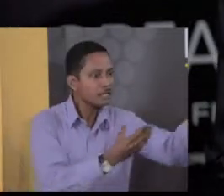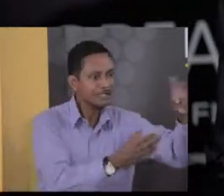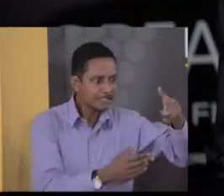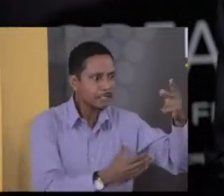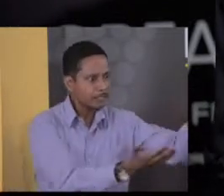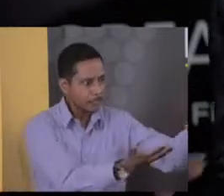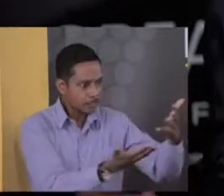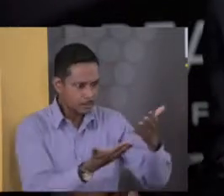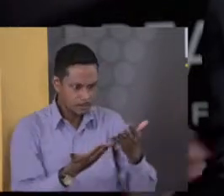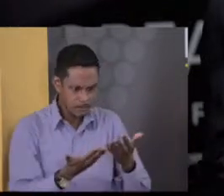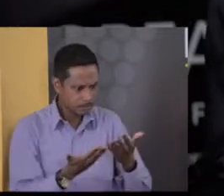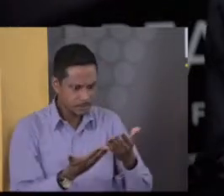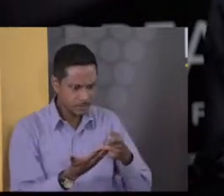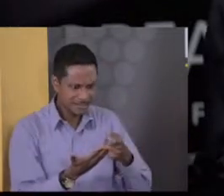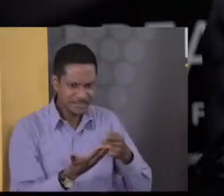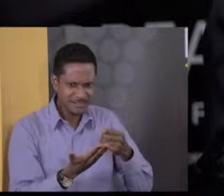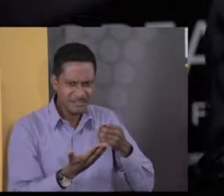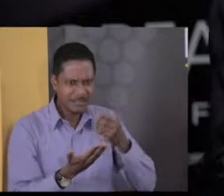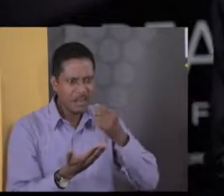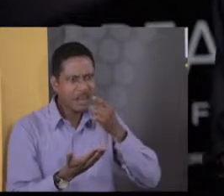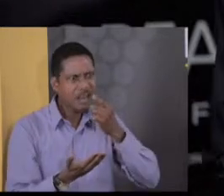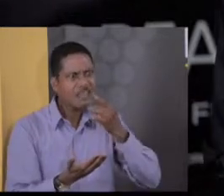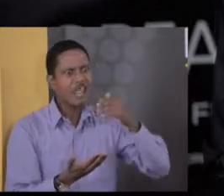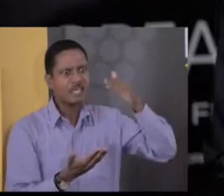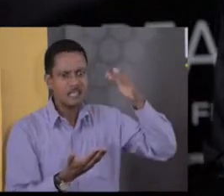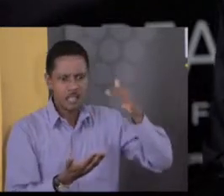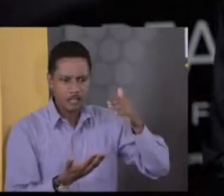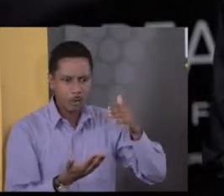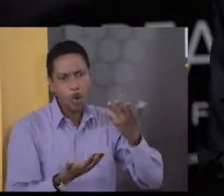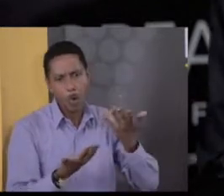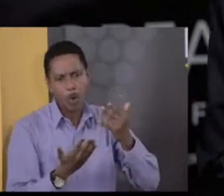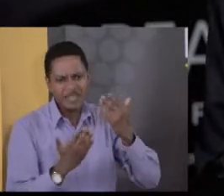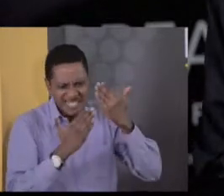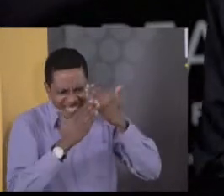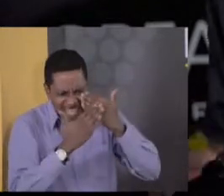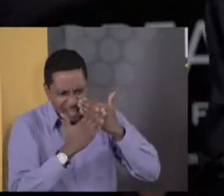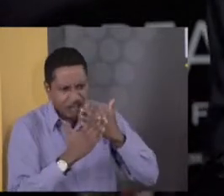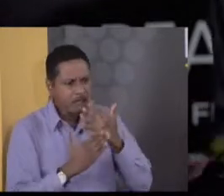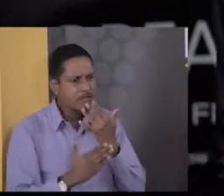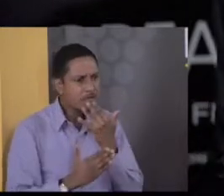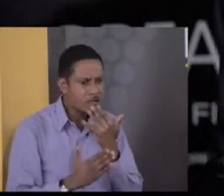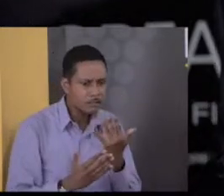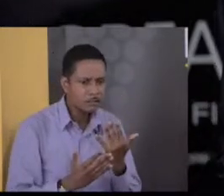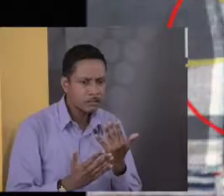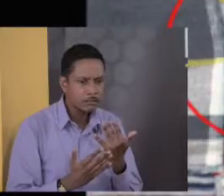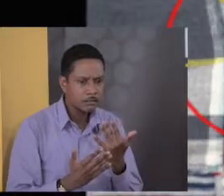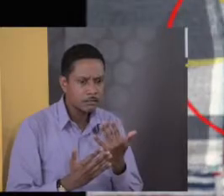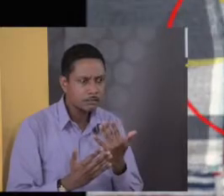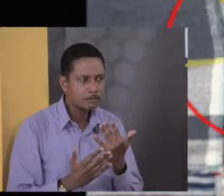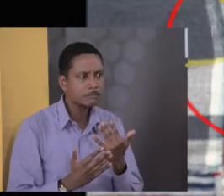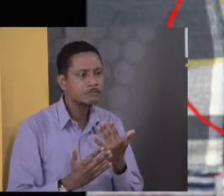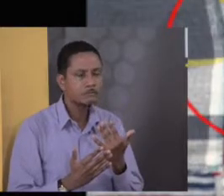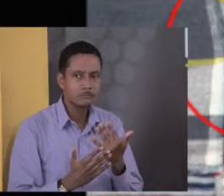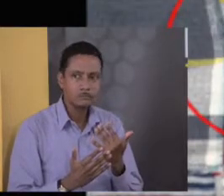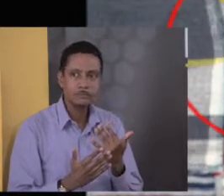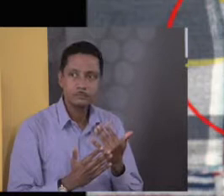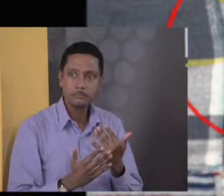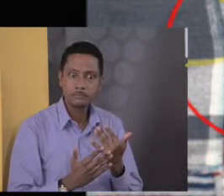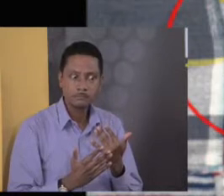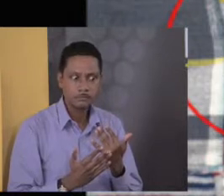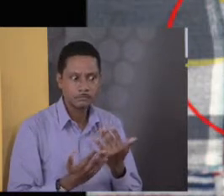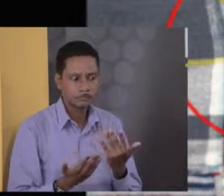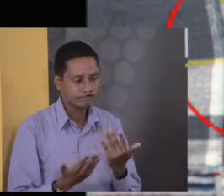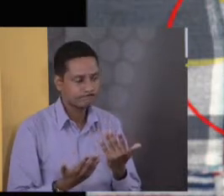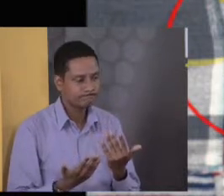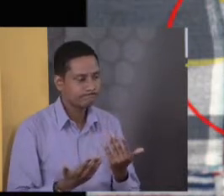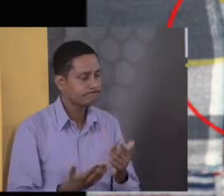or darker shade, but it's all being produced in the facility, and that gets cut. And then you end up